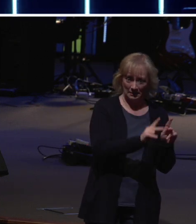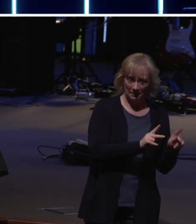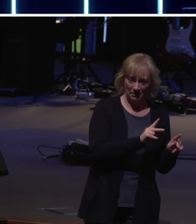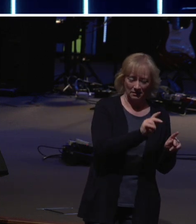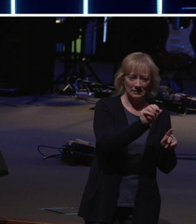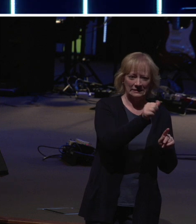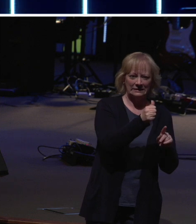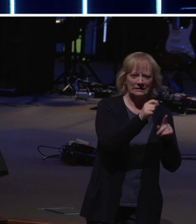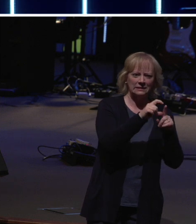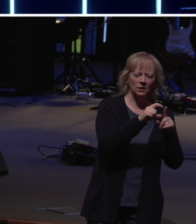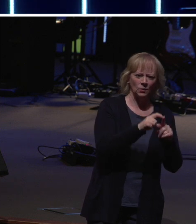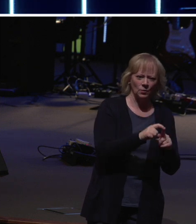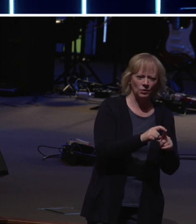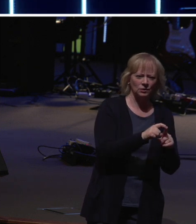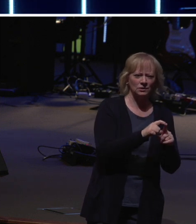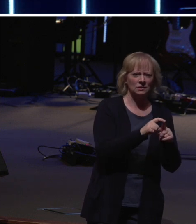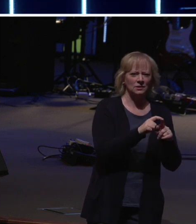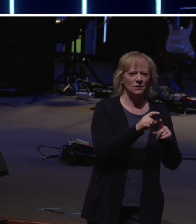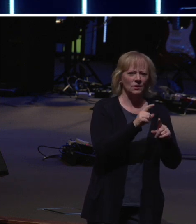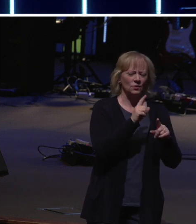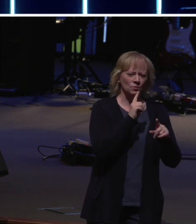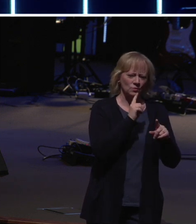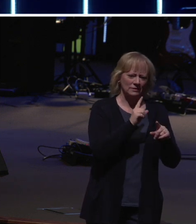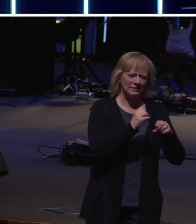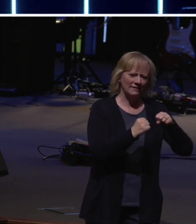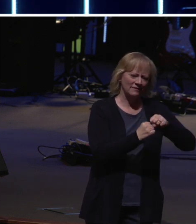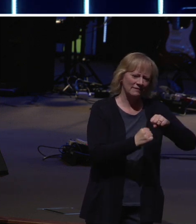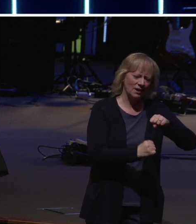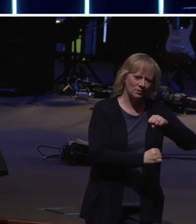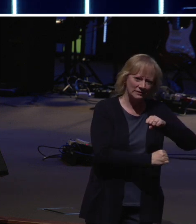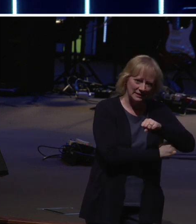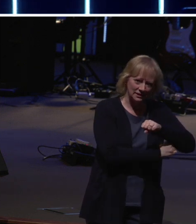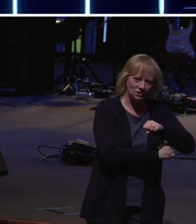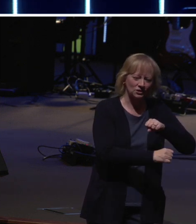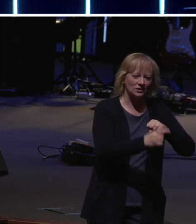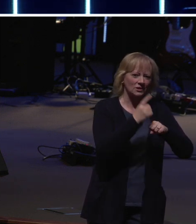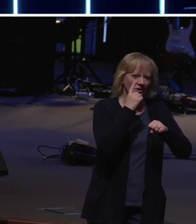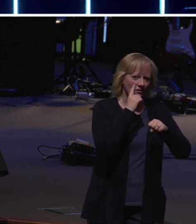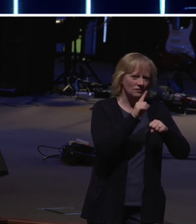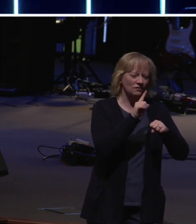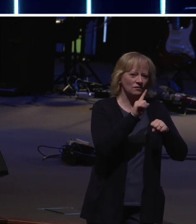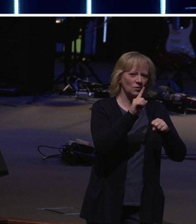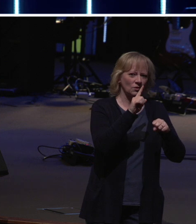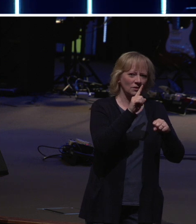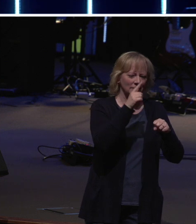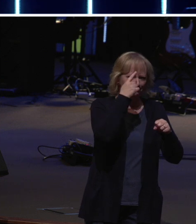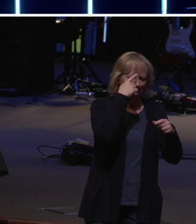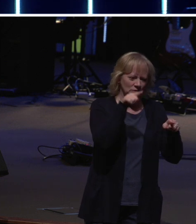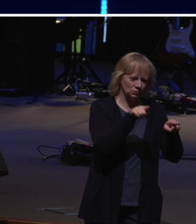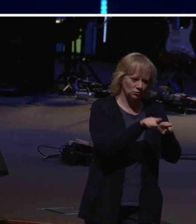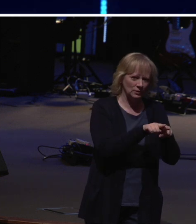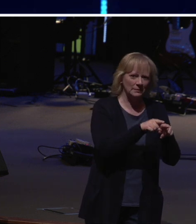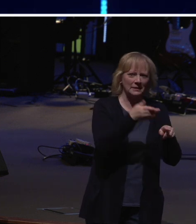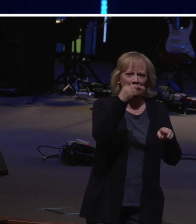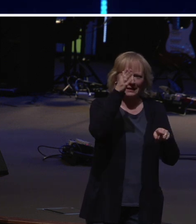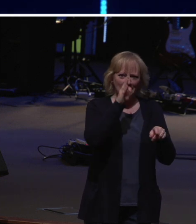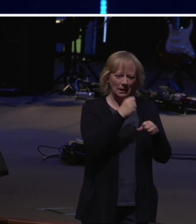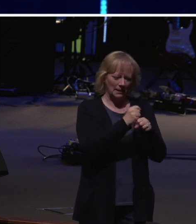words became the foundation of the covenant God made between them.